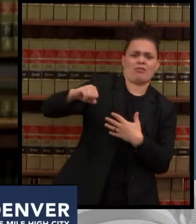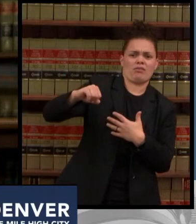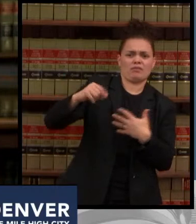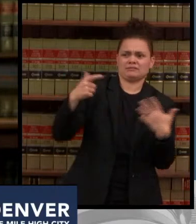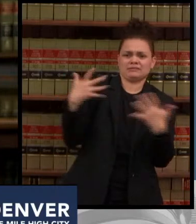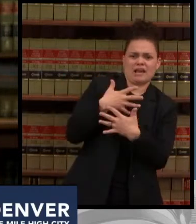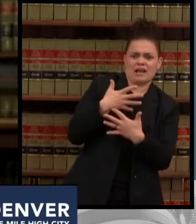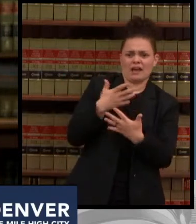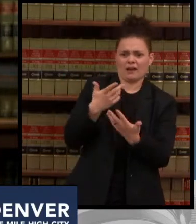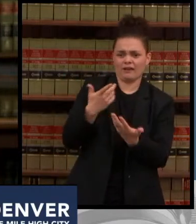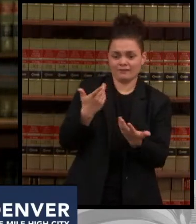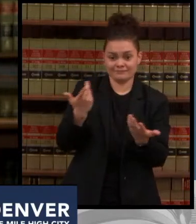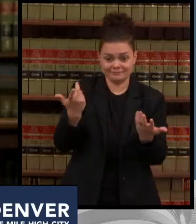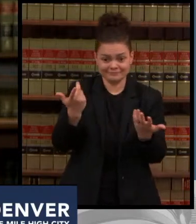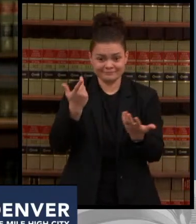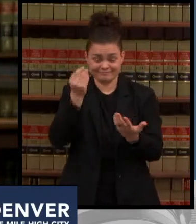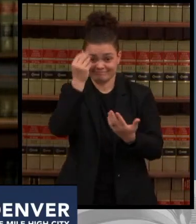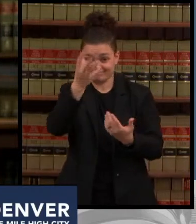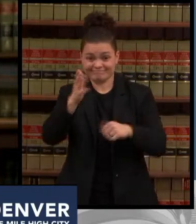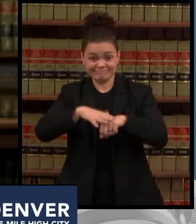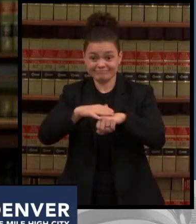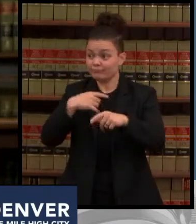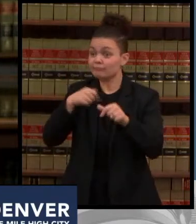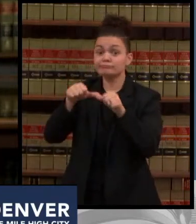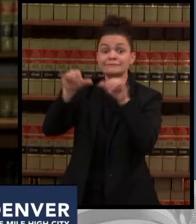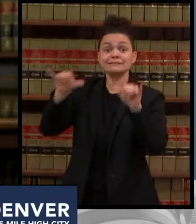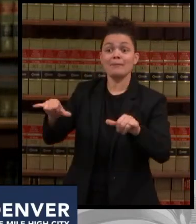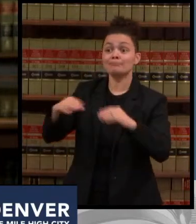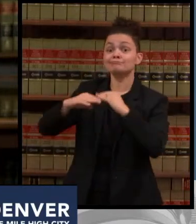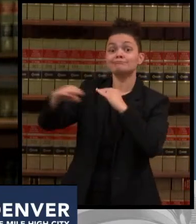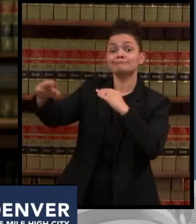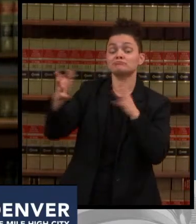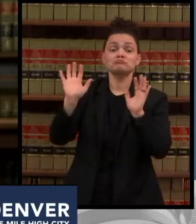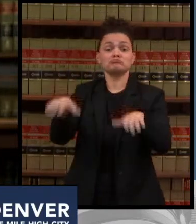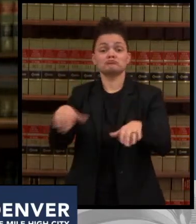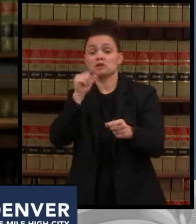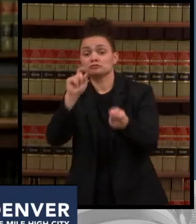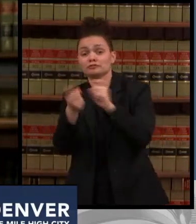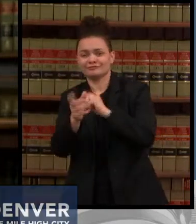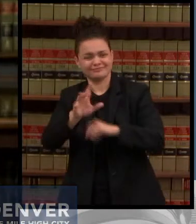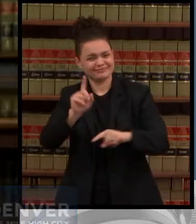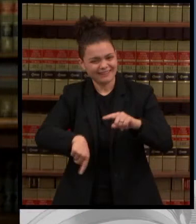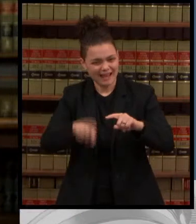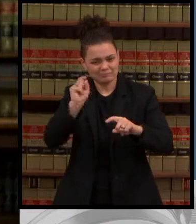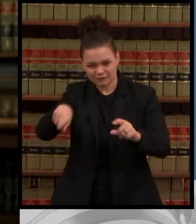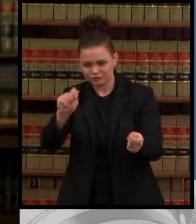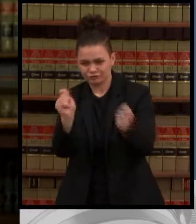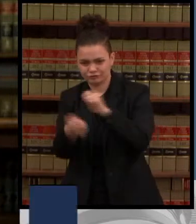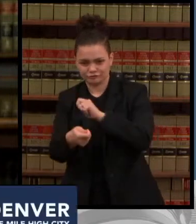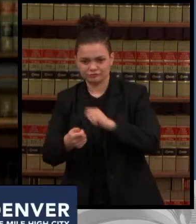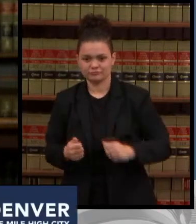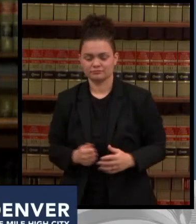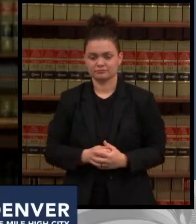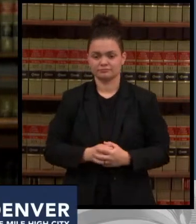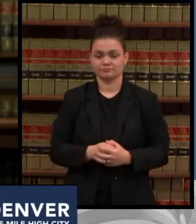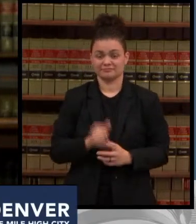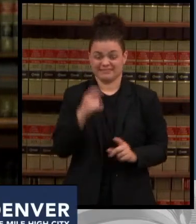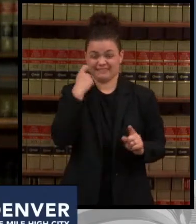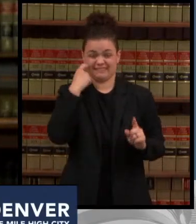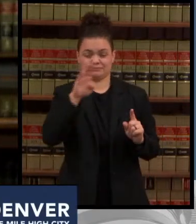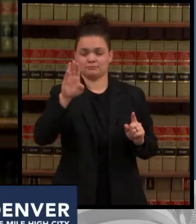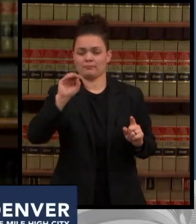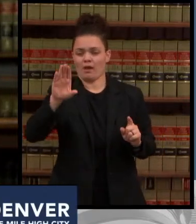do what we are doing without help from the people in the metro region. So Bob said this was a difficult decision to